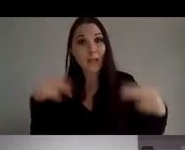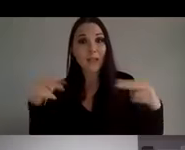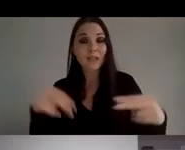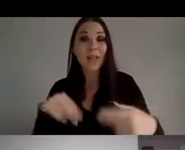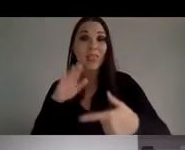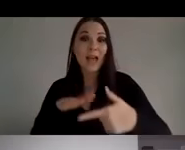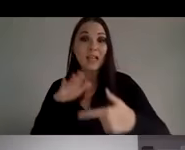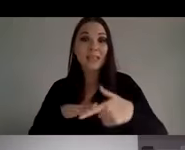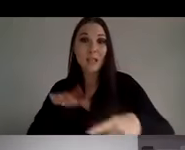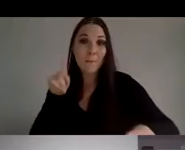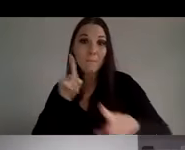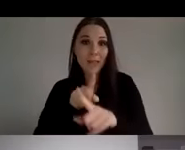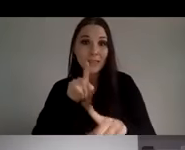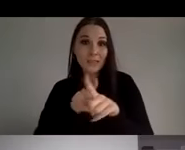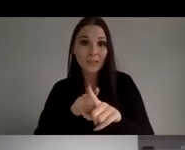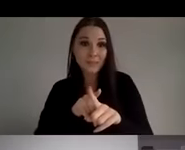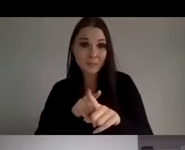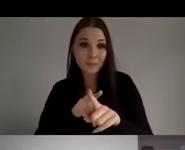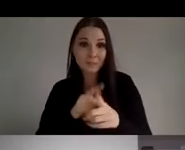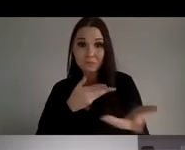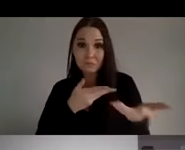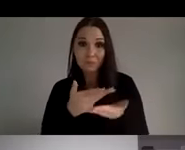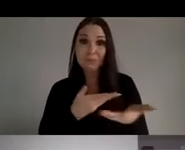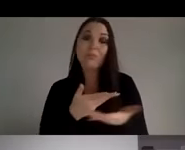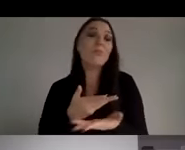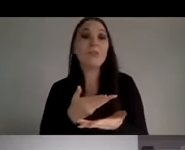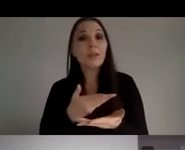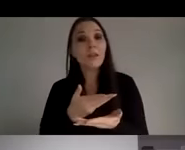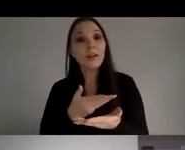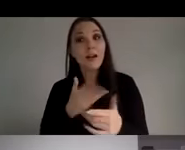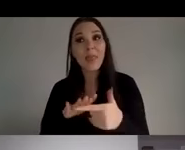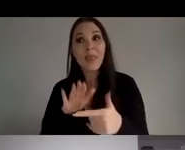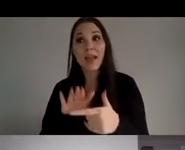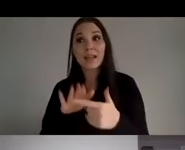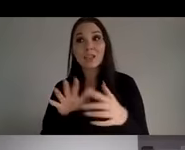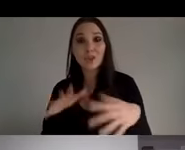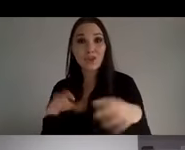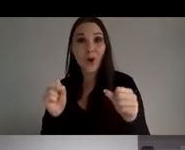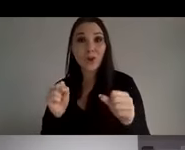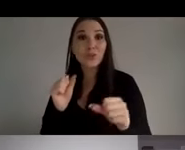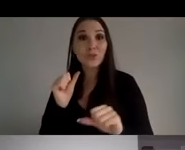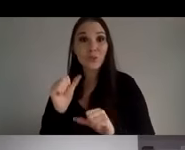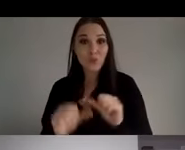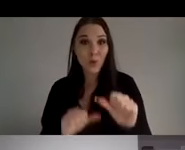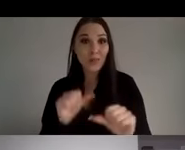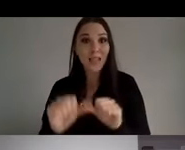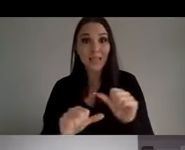with, in our case, it was the TÜV. And we were then, like, we've started the process then with them,